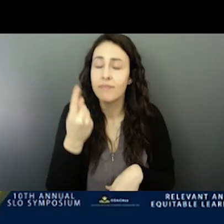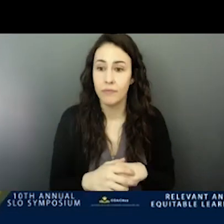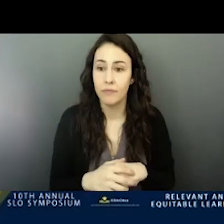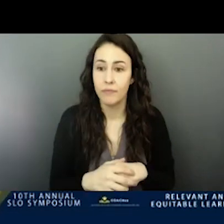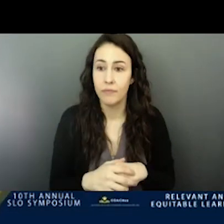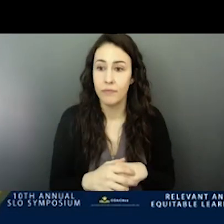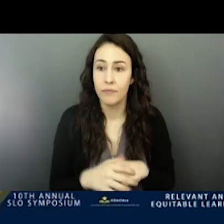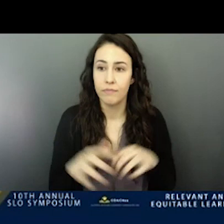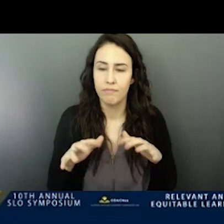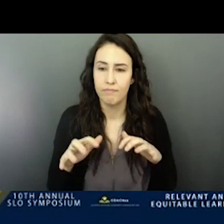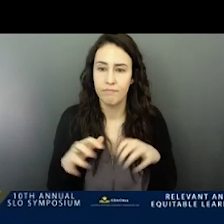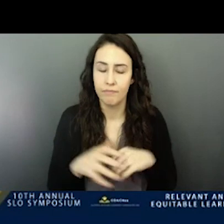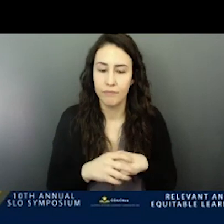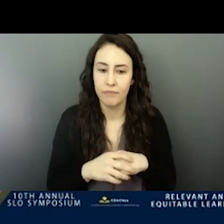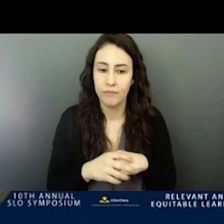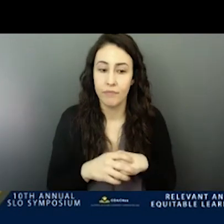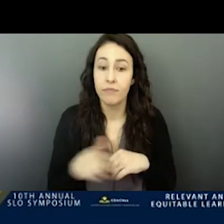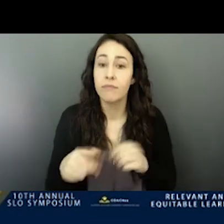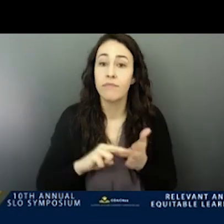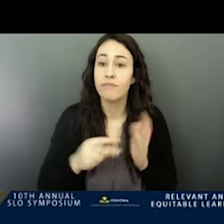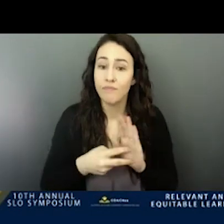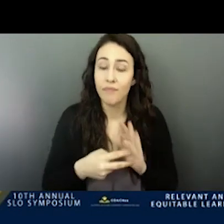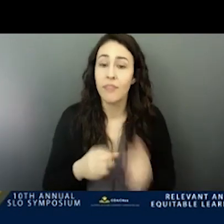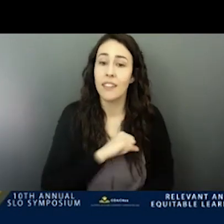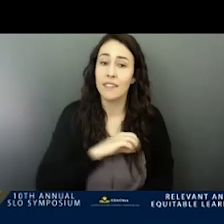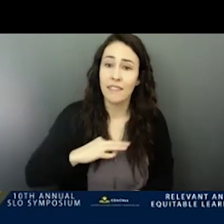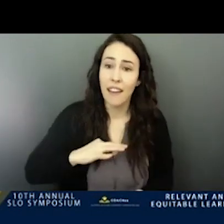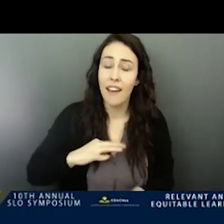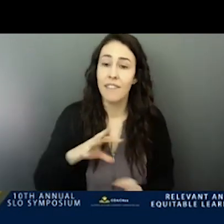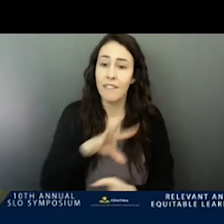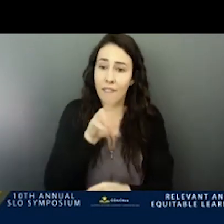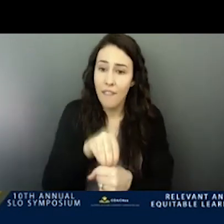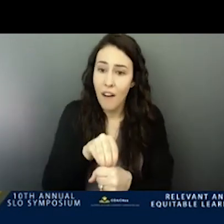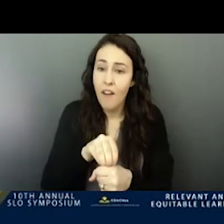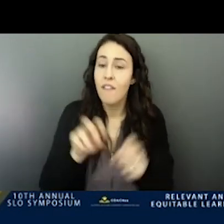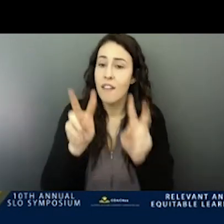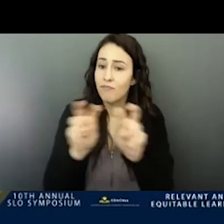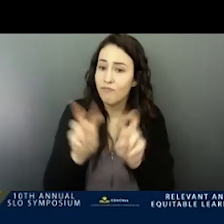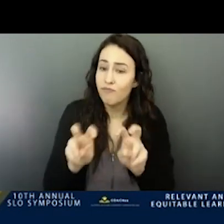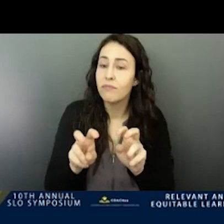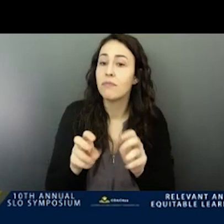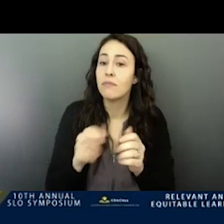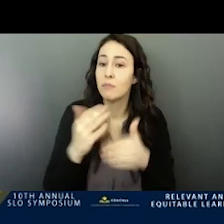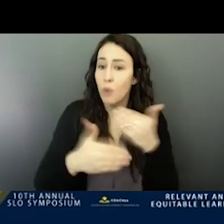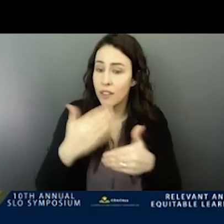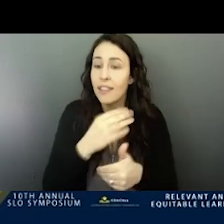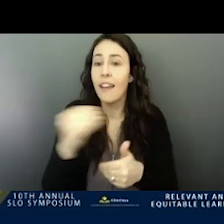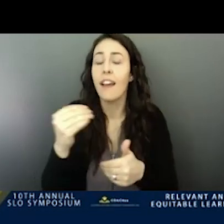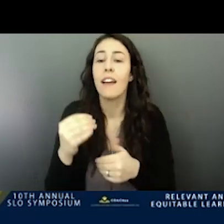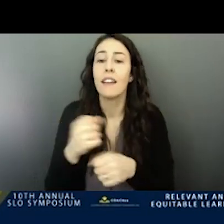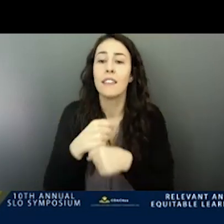learning. This means involving faculty in the assessment process and creating higher education